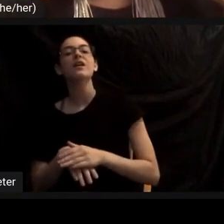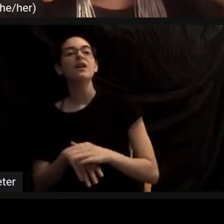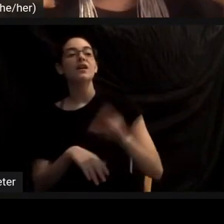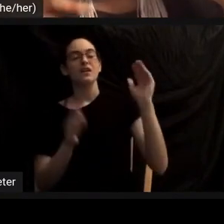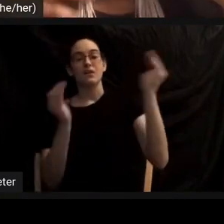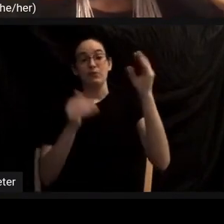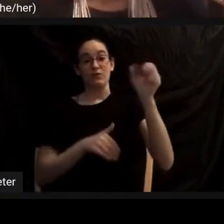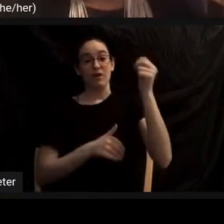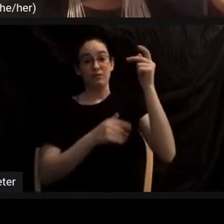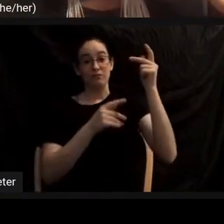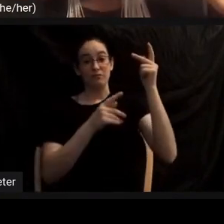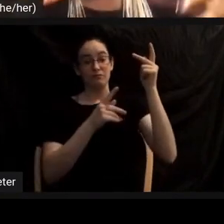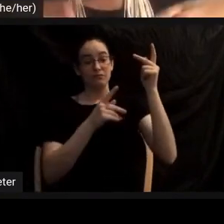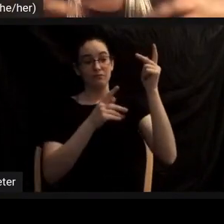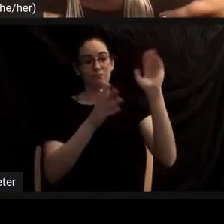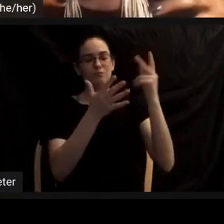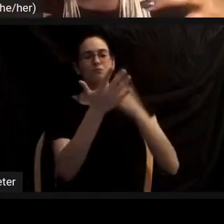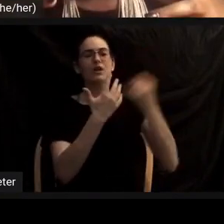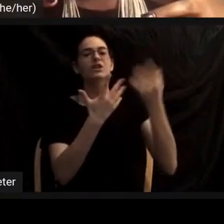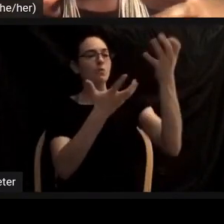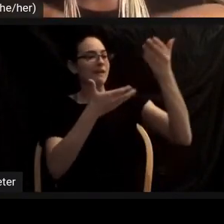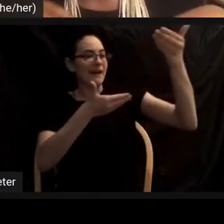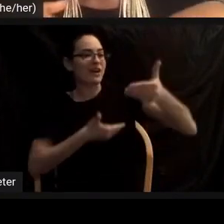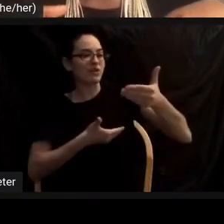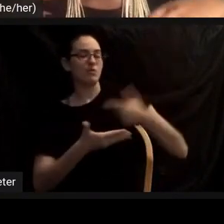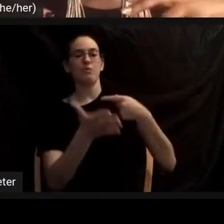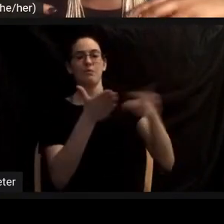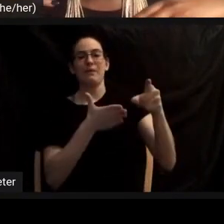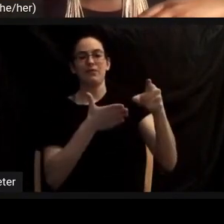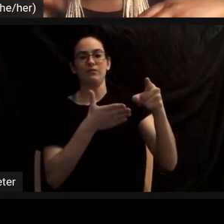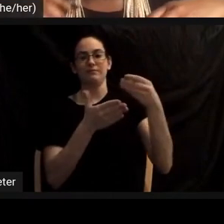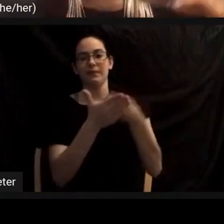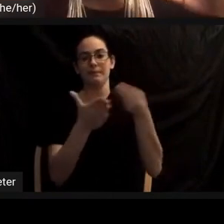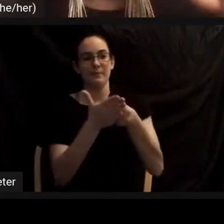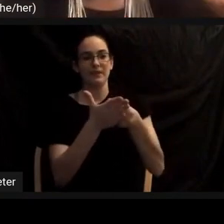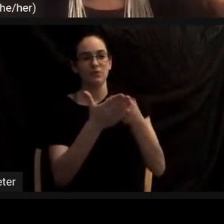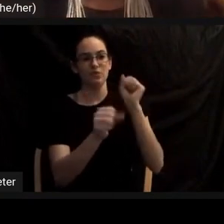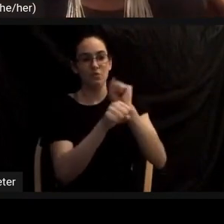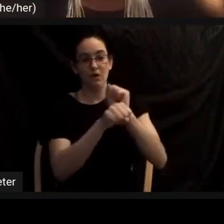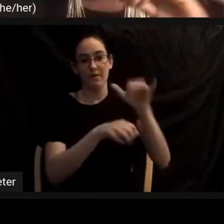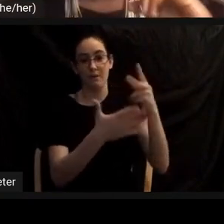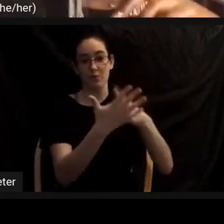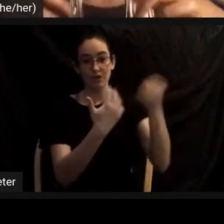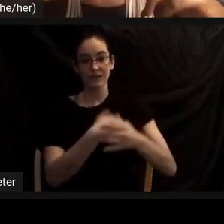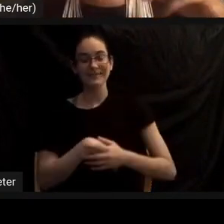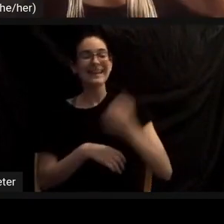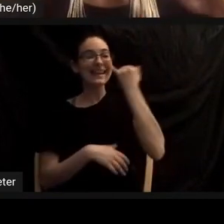we want to hire you and pay you X amount of dollars to produce this thing. Now, when it comes to being paid, that helps entice